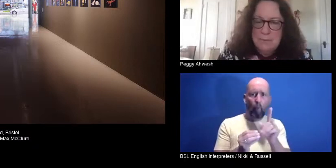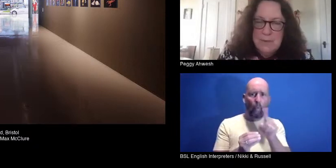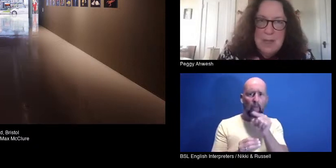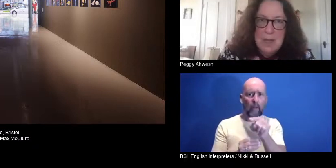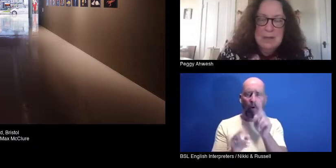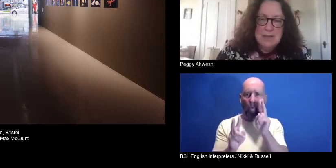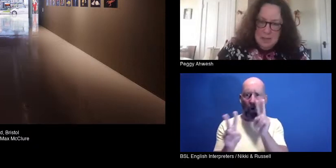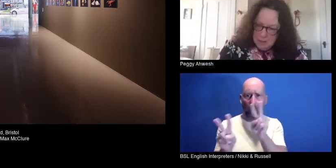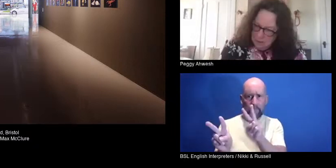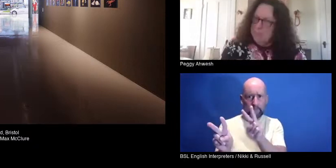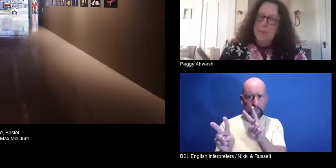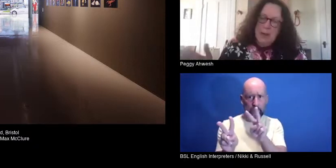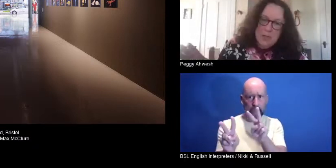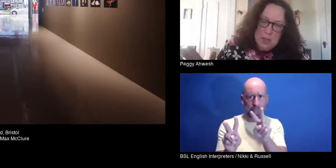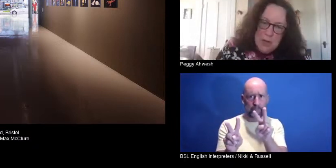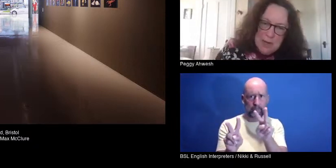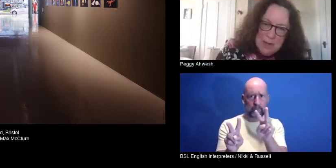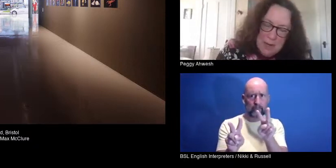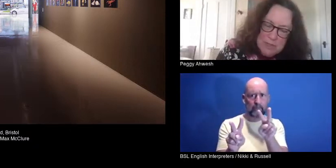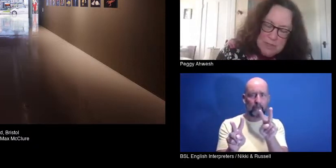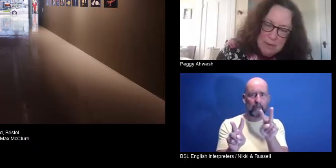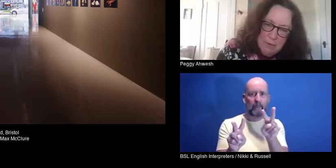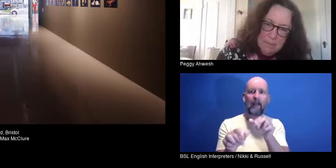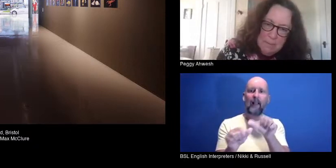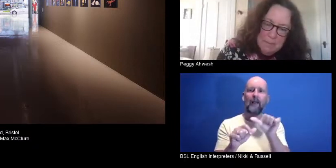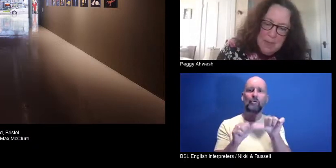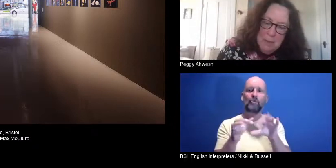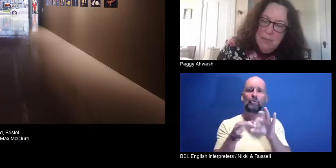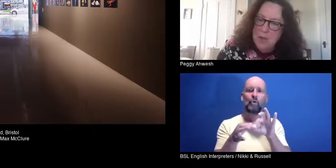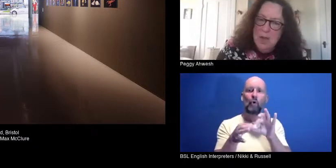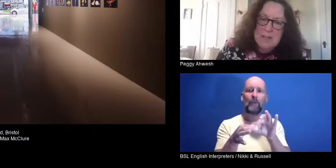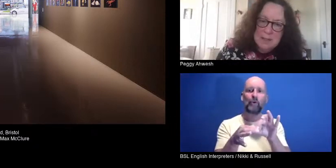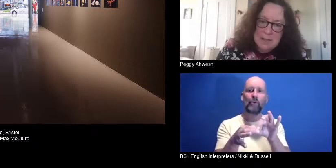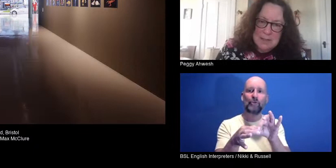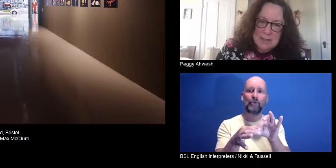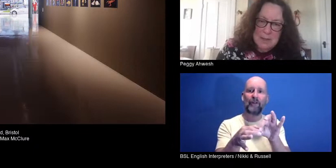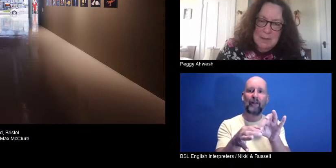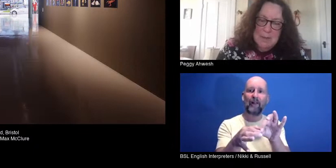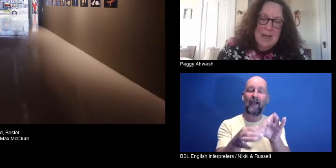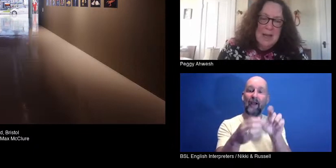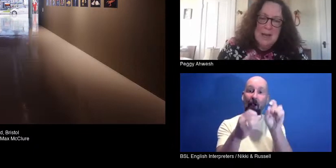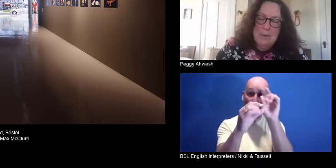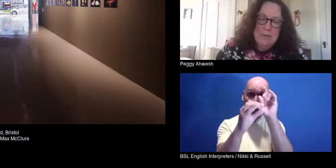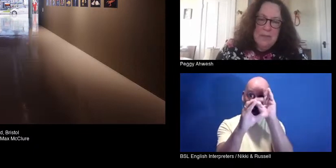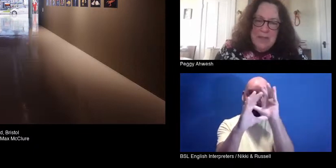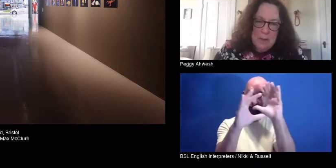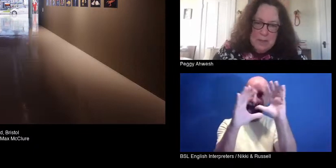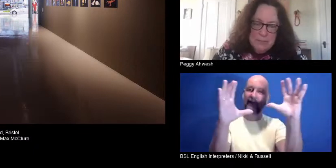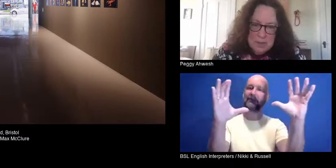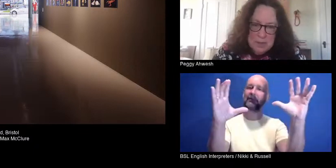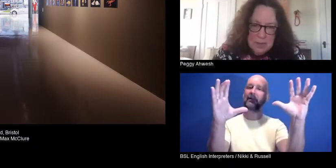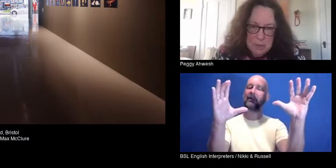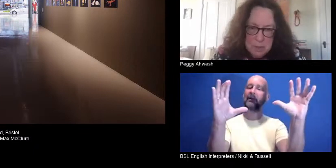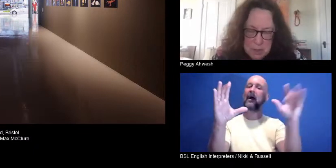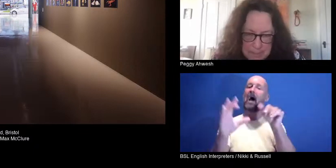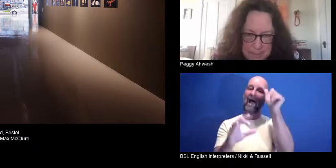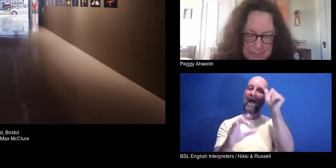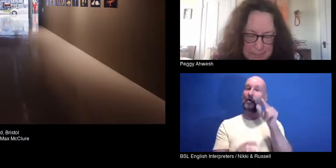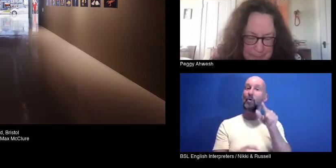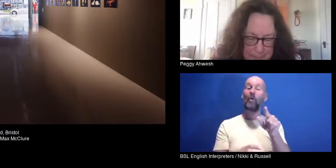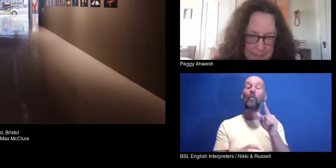to sort of just, you know, be on the journey to kind of discover what the context is. But I knew even then that would be the first